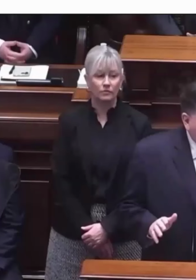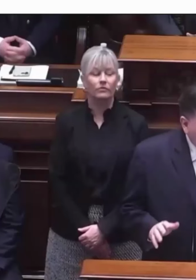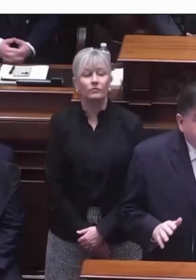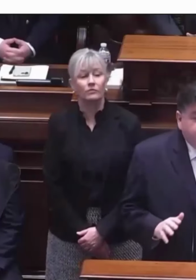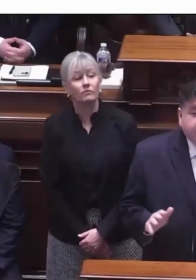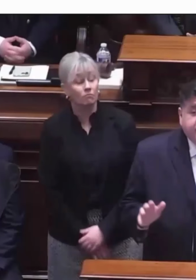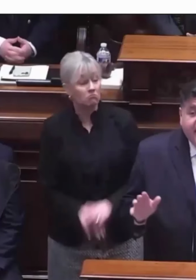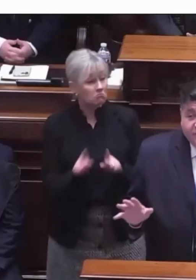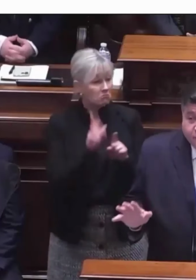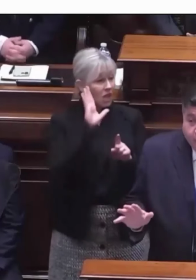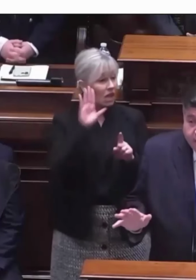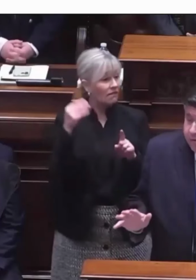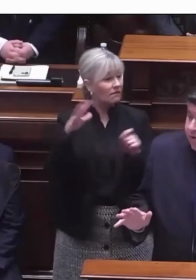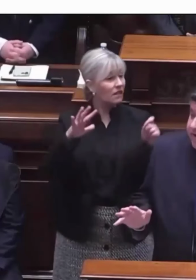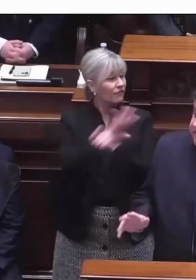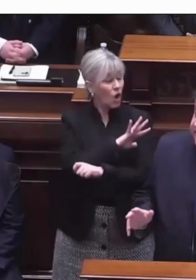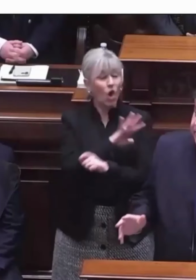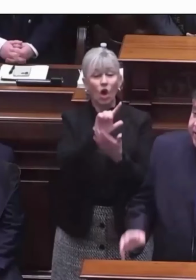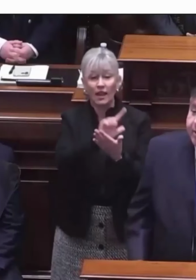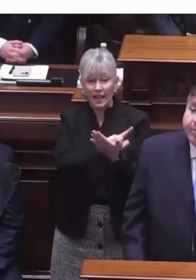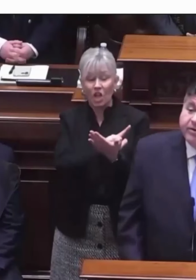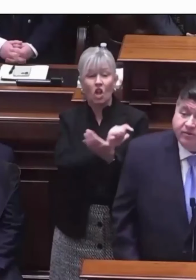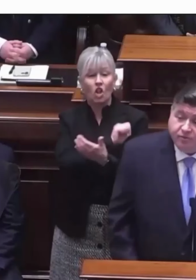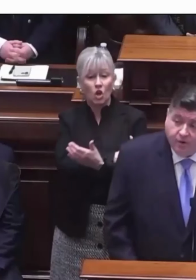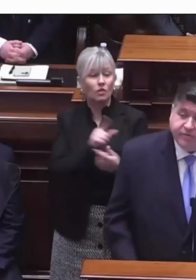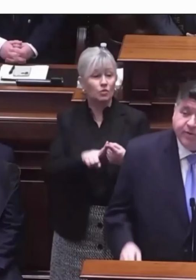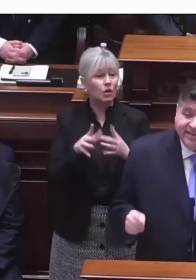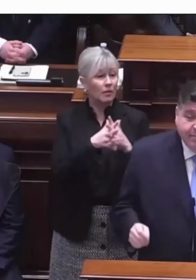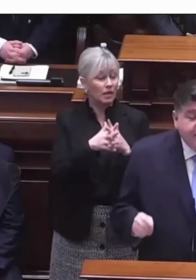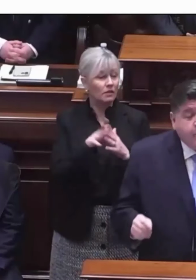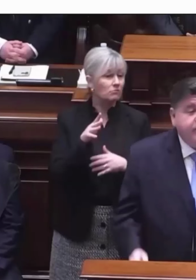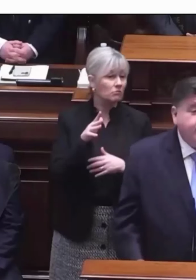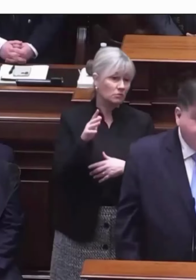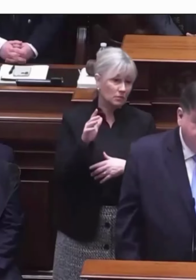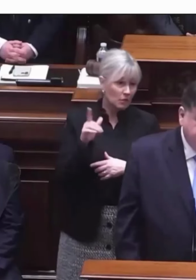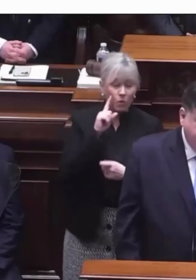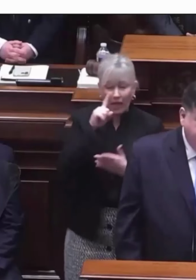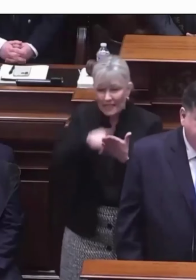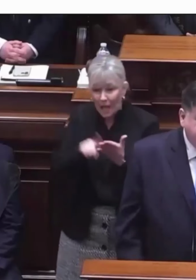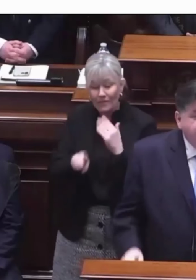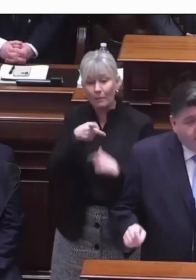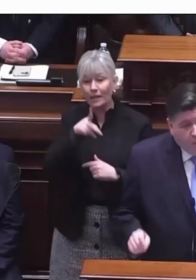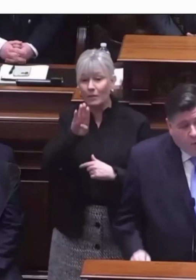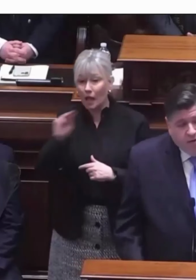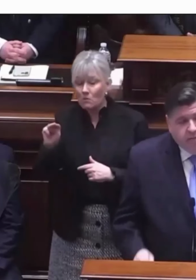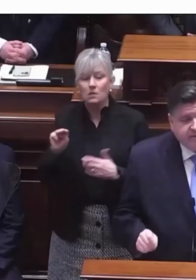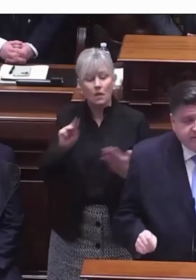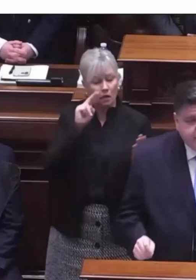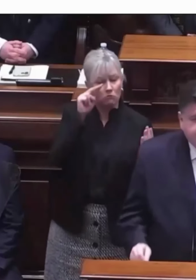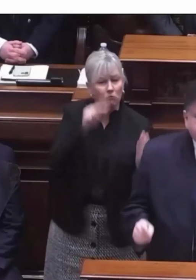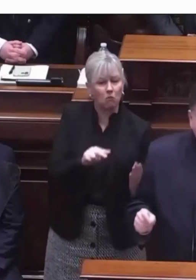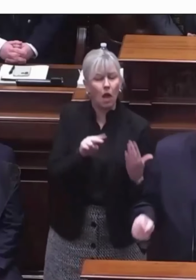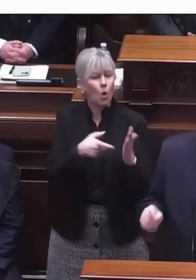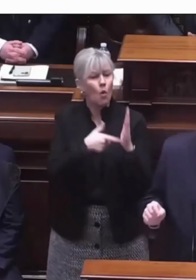We'll also give full statutory authority to the Illinois Department of Insurance to examine the books and records of PBMs and require them